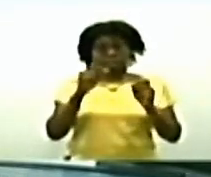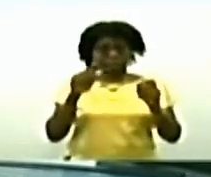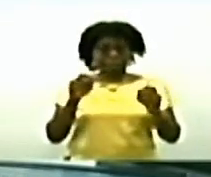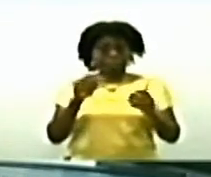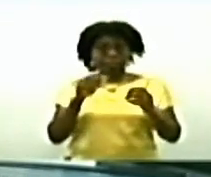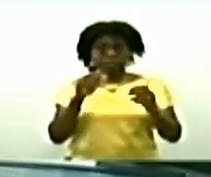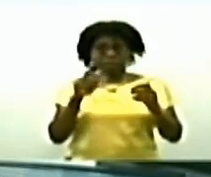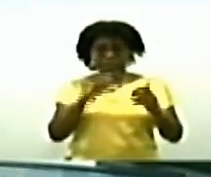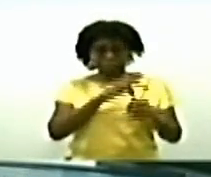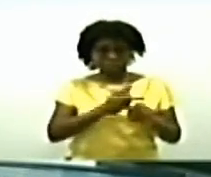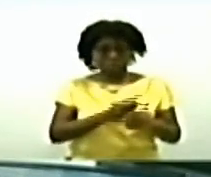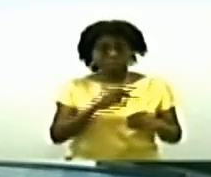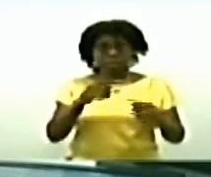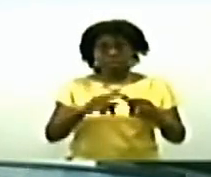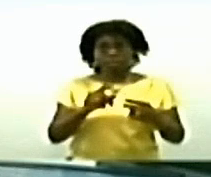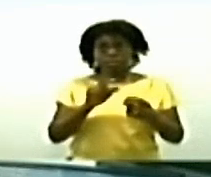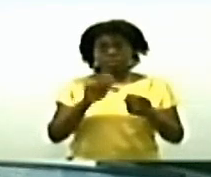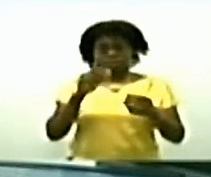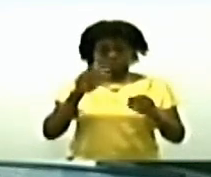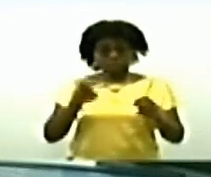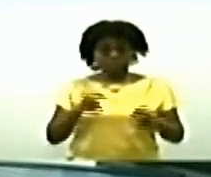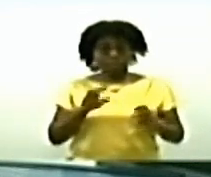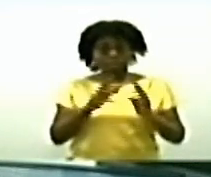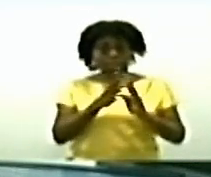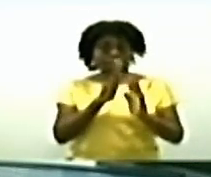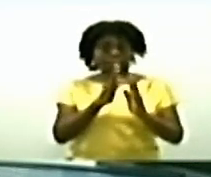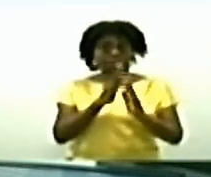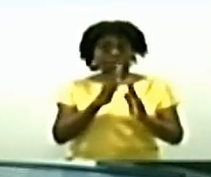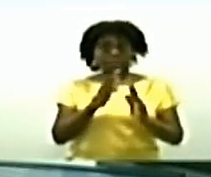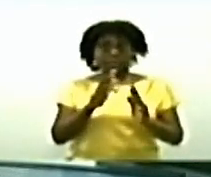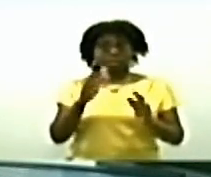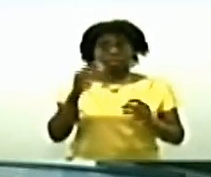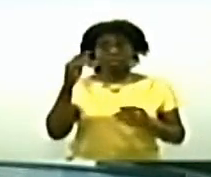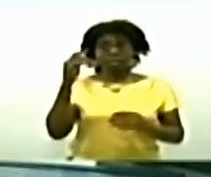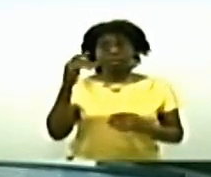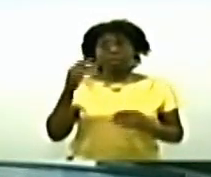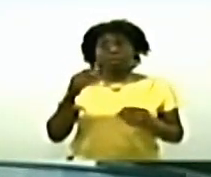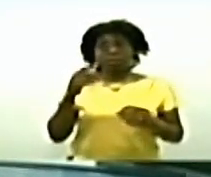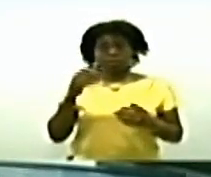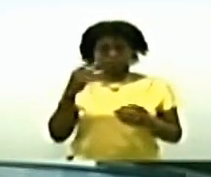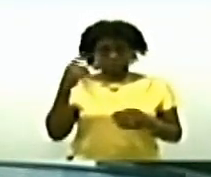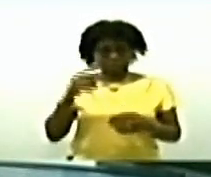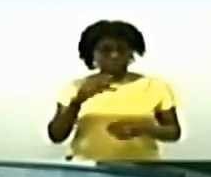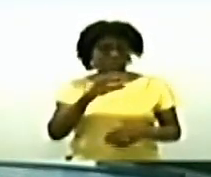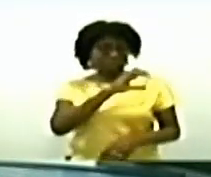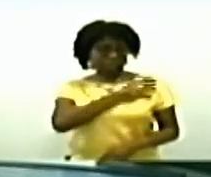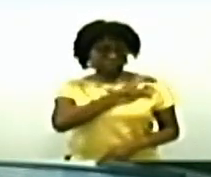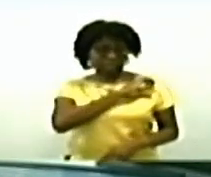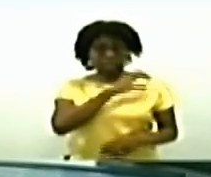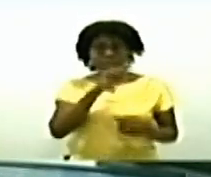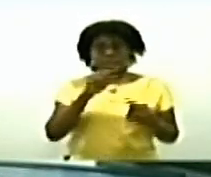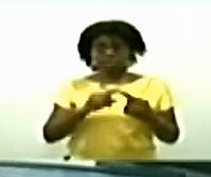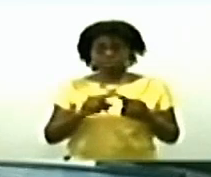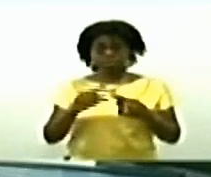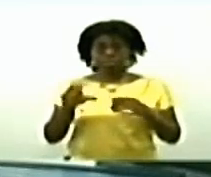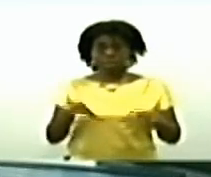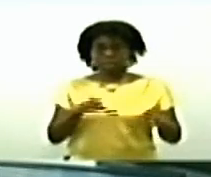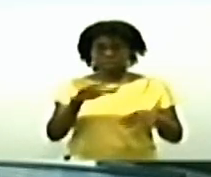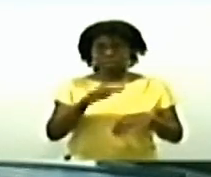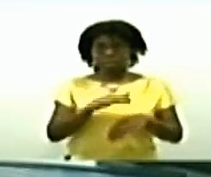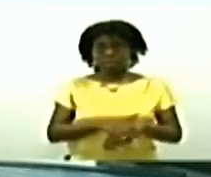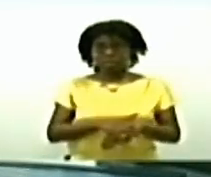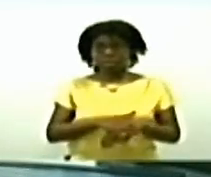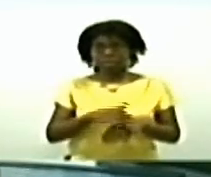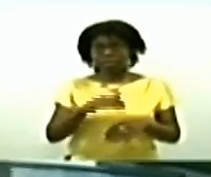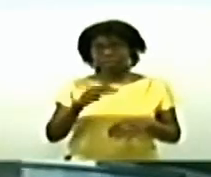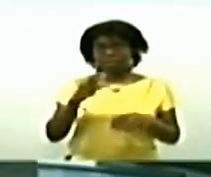exercise specific powers currently exercisable by members of the Royal Greater Police Force. Mr. President, by